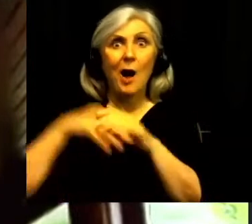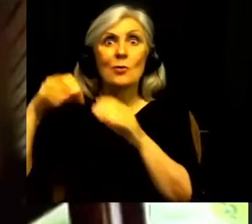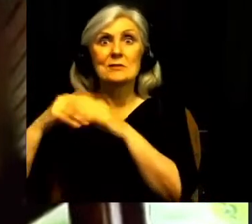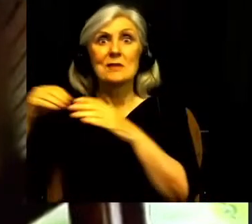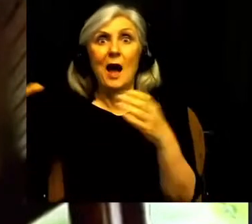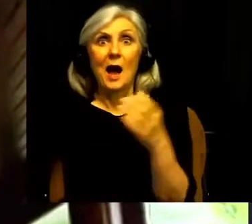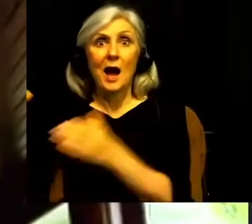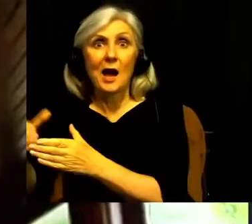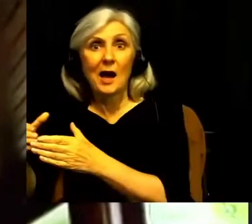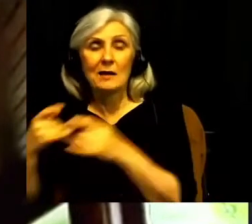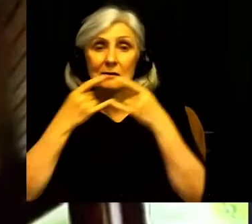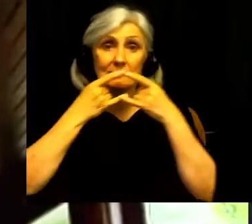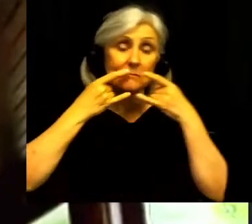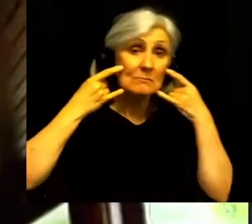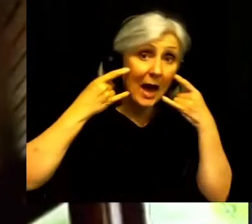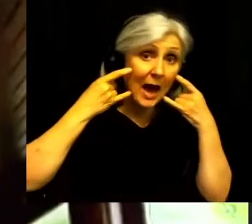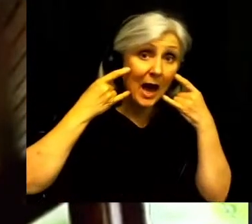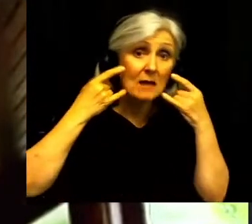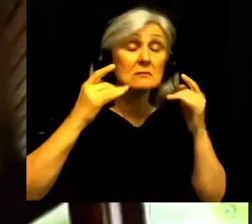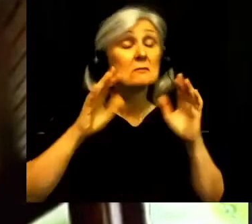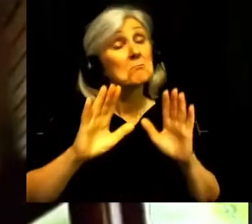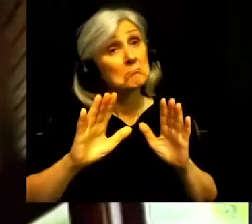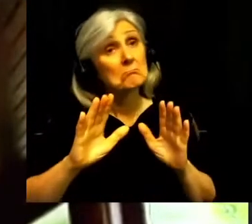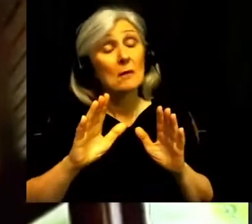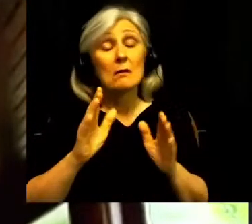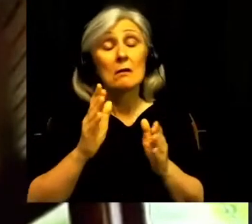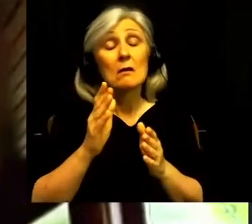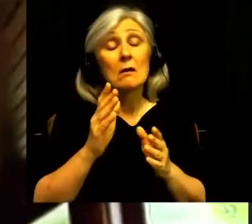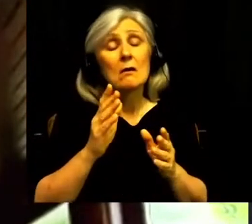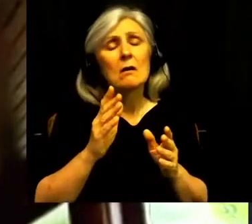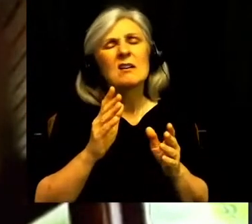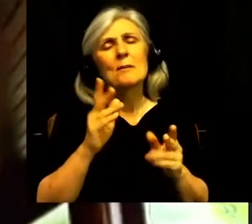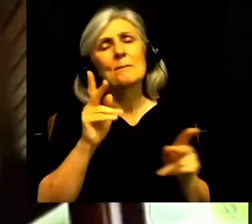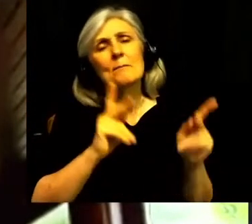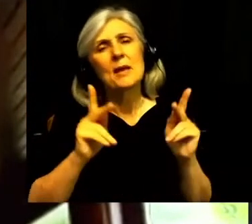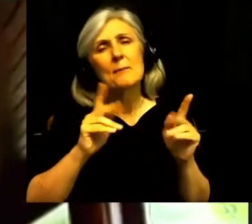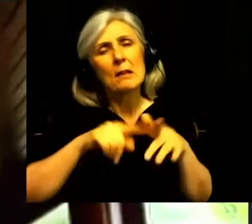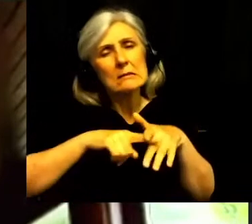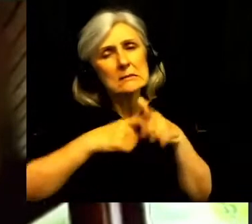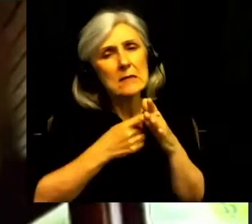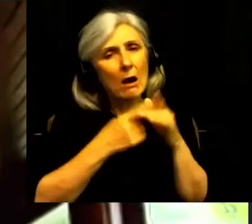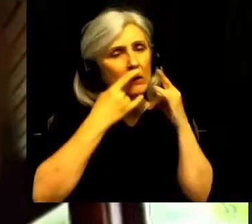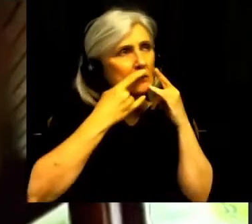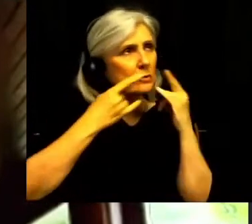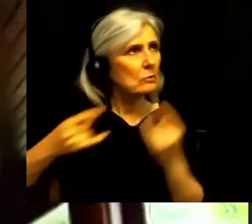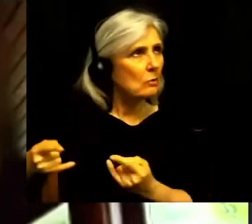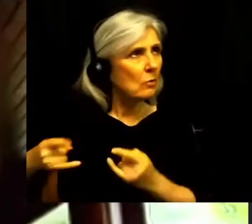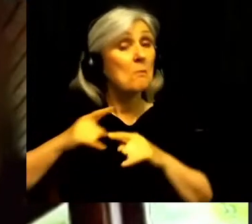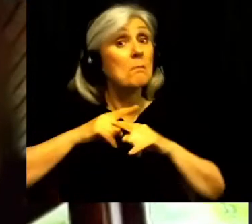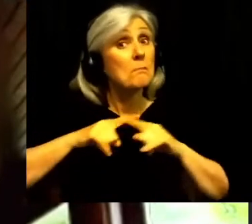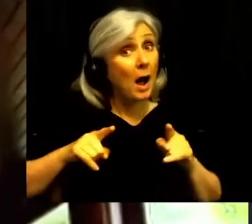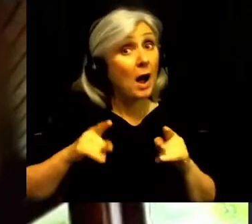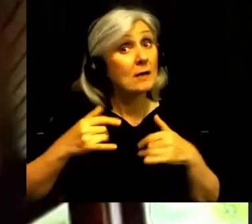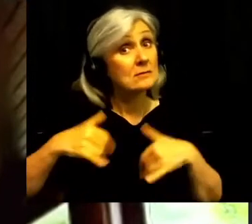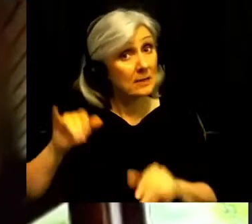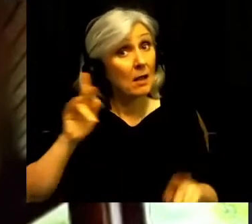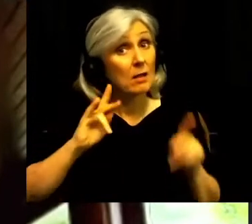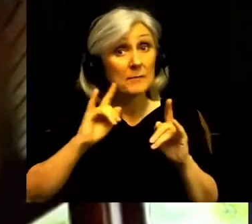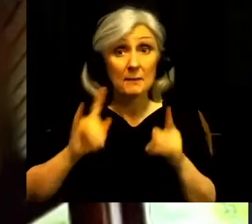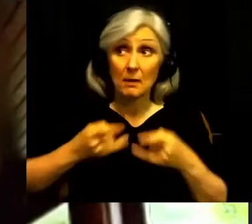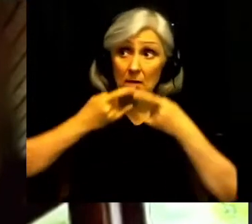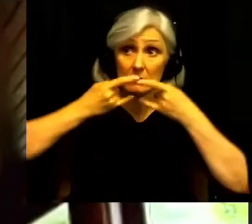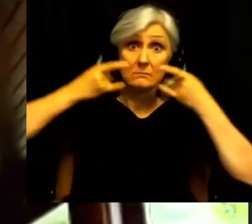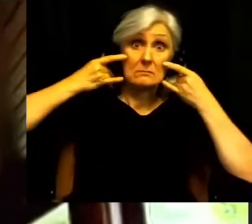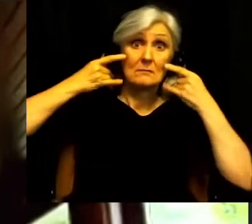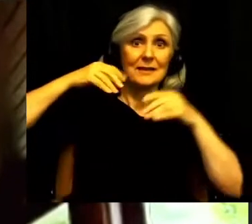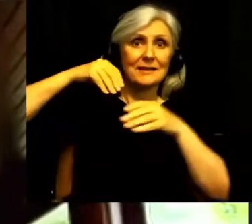but there are a lot of people who are making good decisions about wearing masks in indoor settings when it's the right thing to do. So all of those things, I think it's